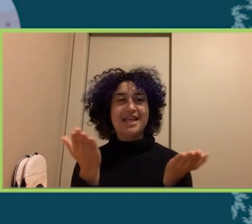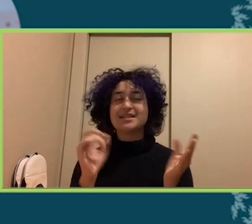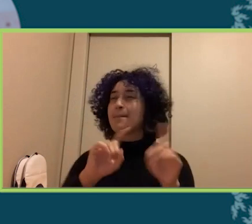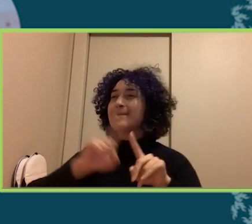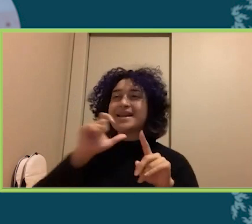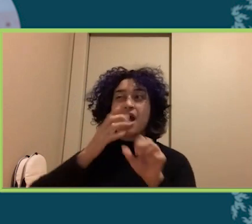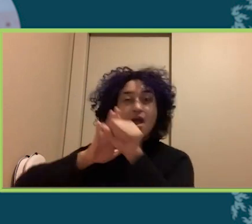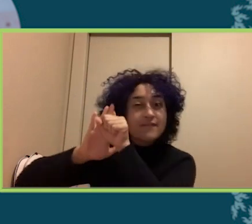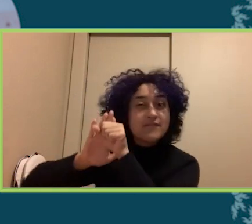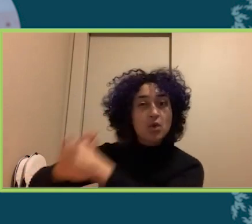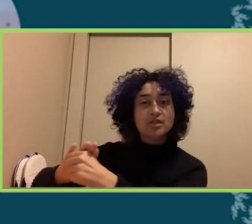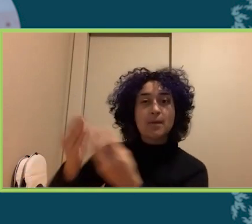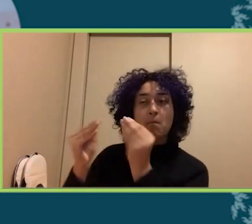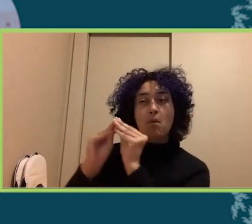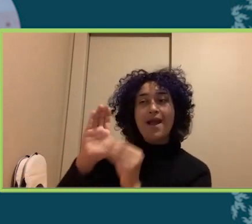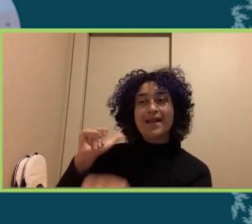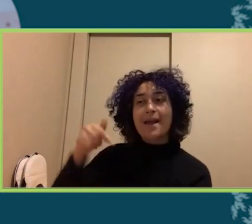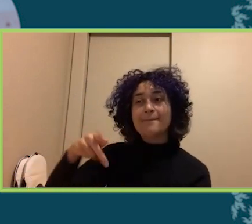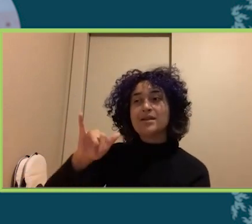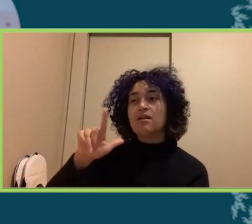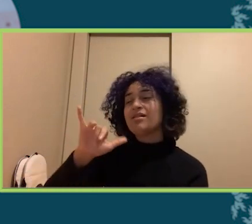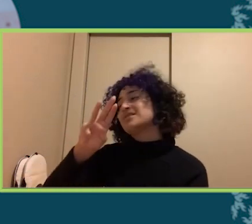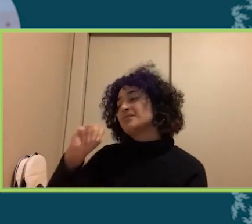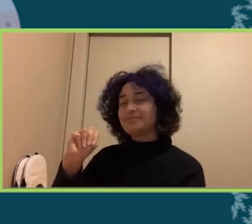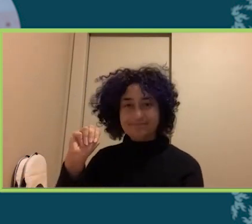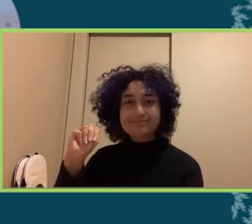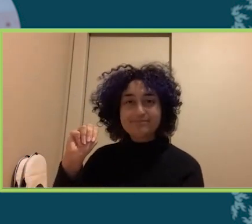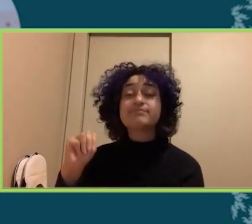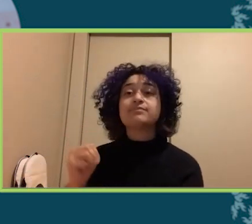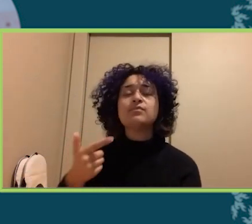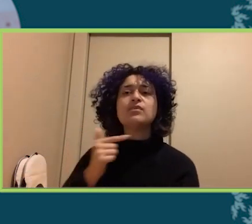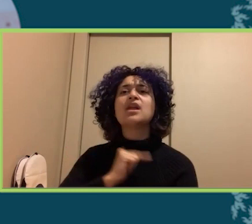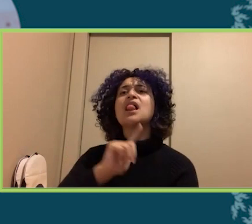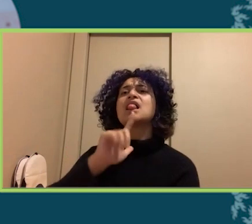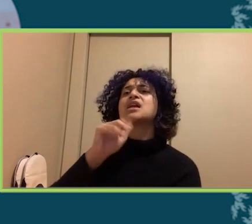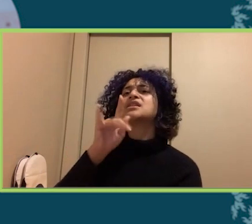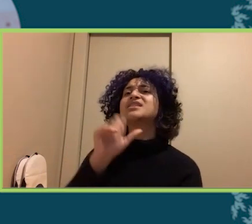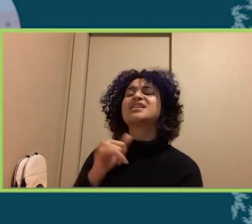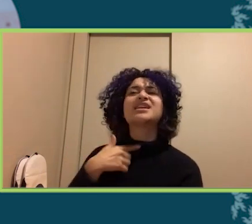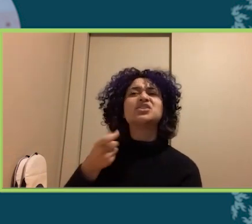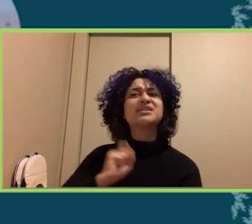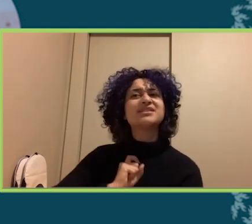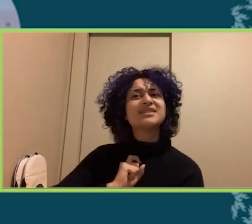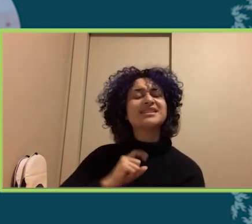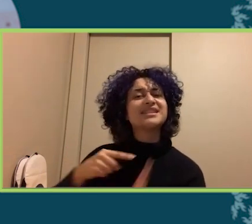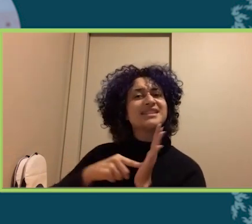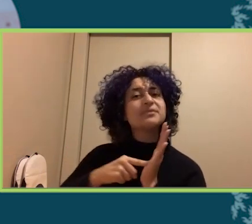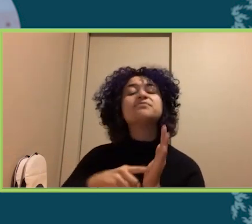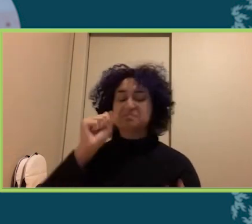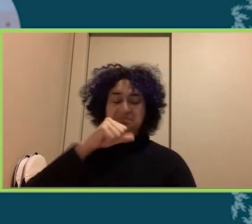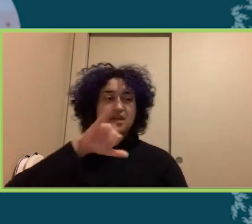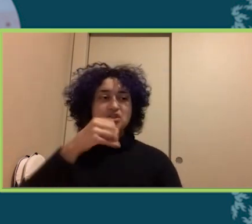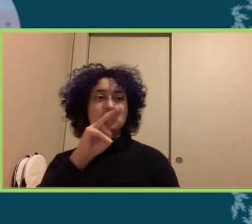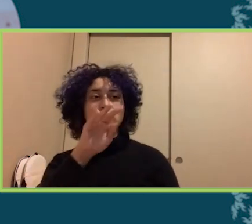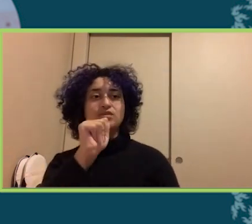them? Can you give us an example? This is Lindsey. Can you give us an example, please? Sure. So when we were designing some